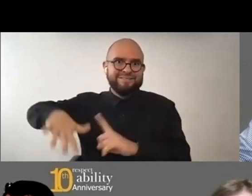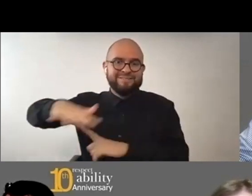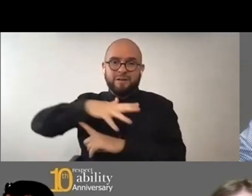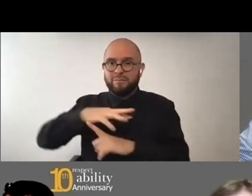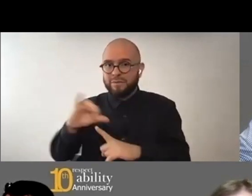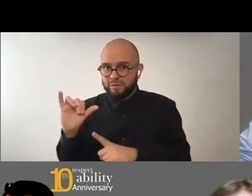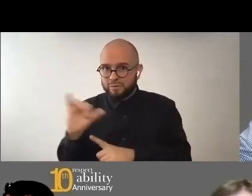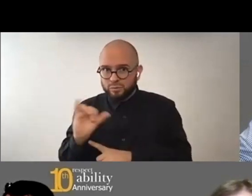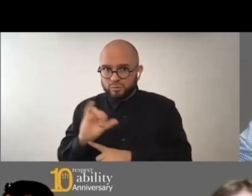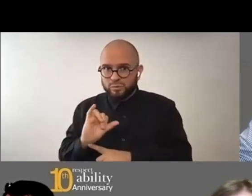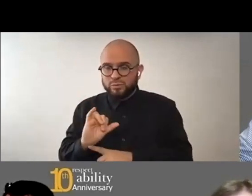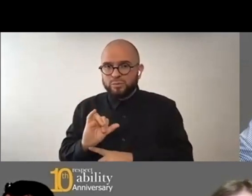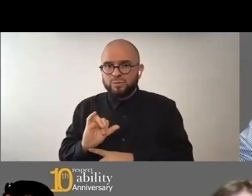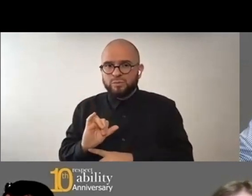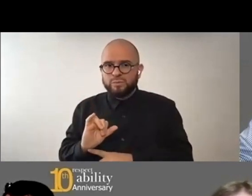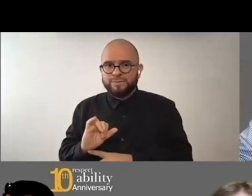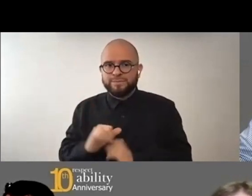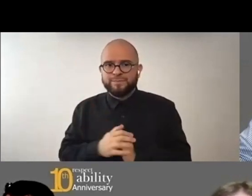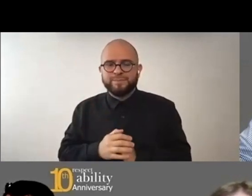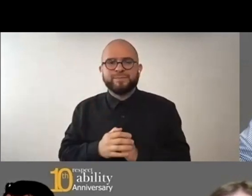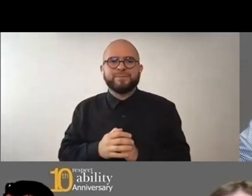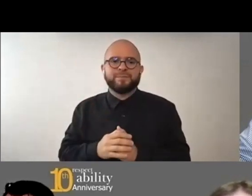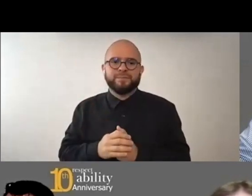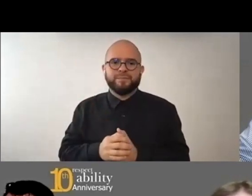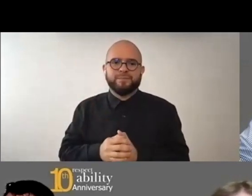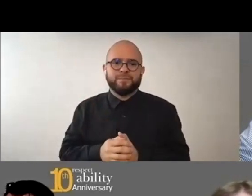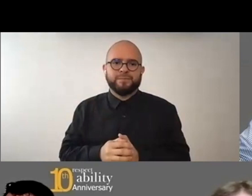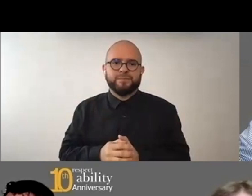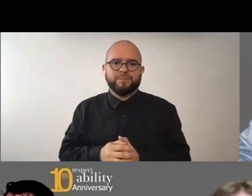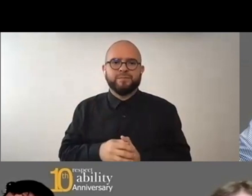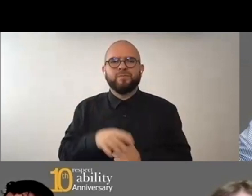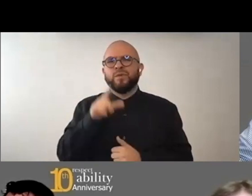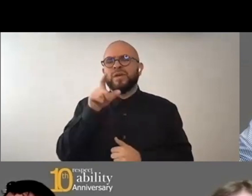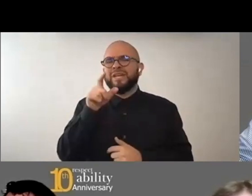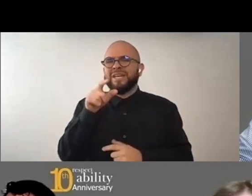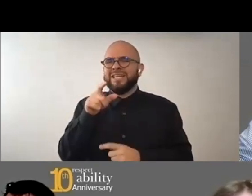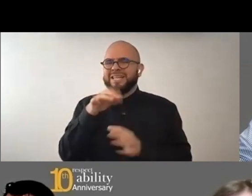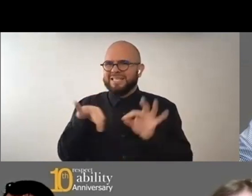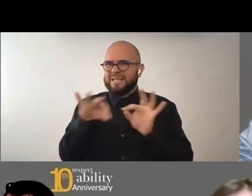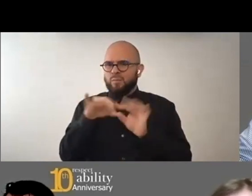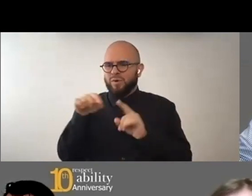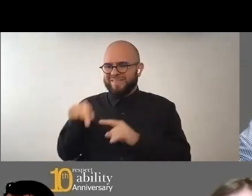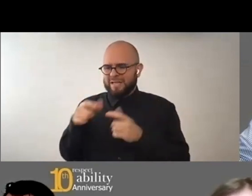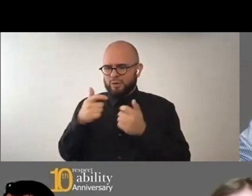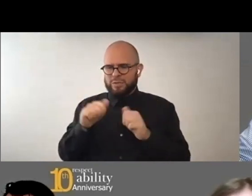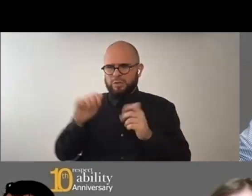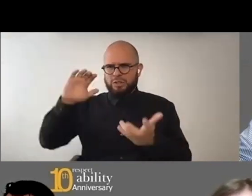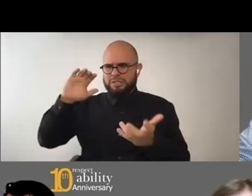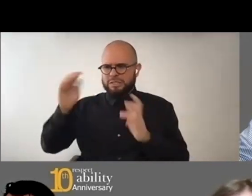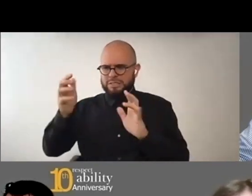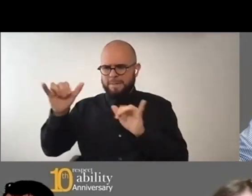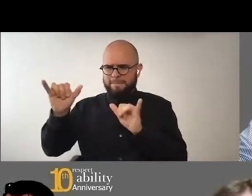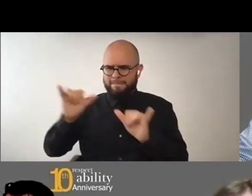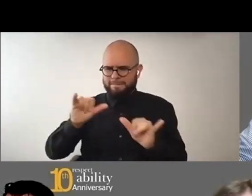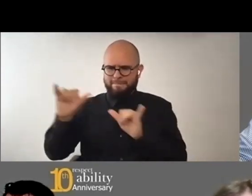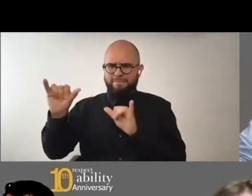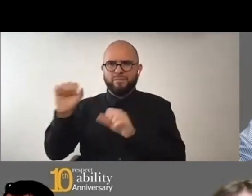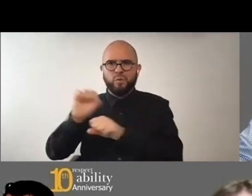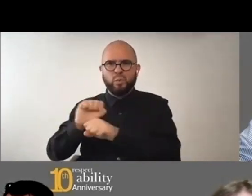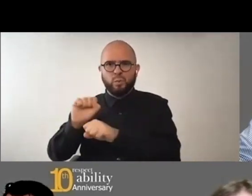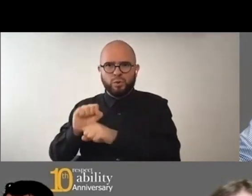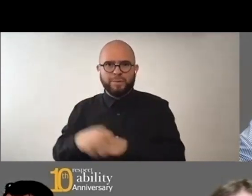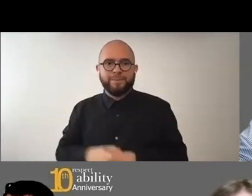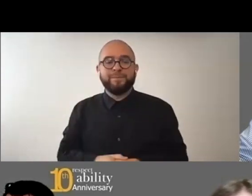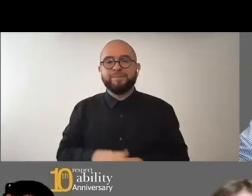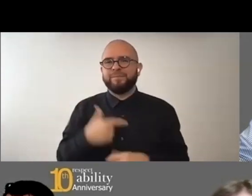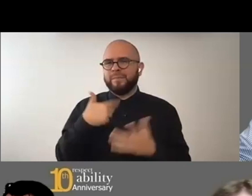as realistic as possible. I'll tell a little vignette. When I first started college, I